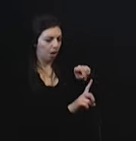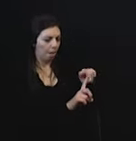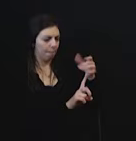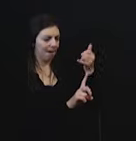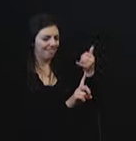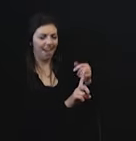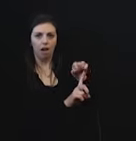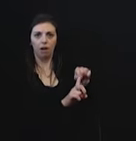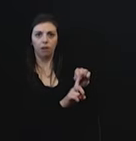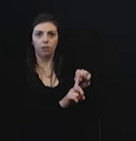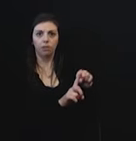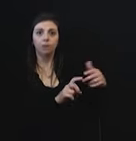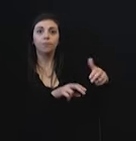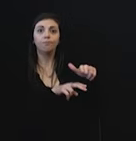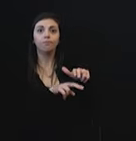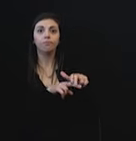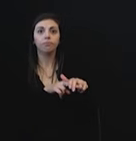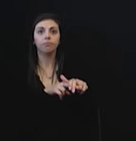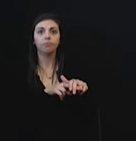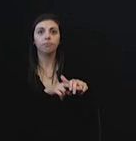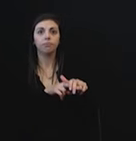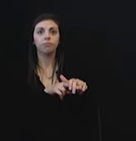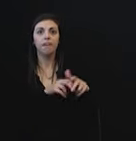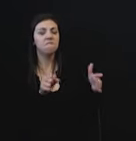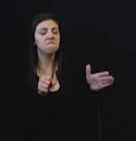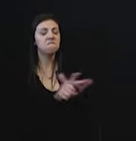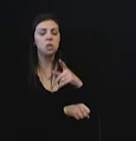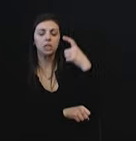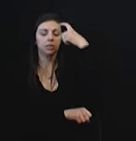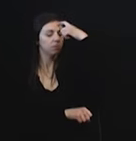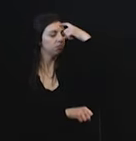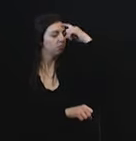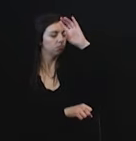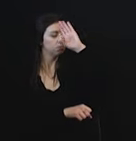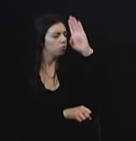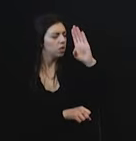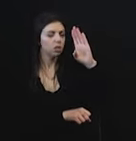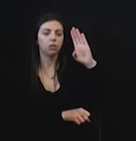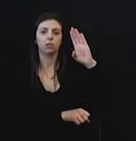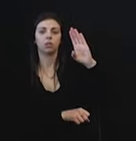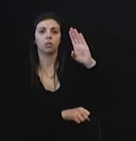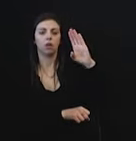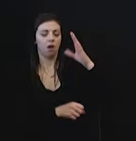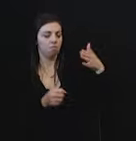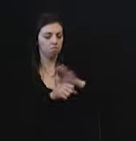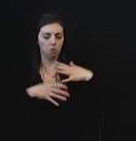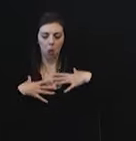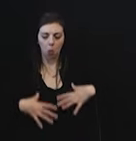clothed, perfectly sane, and they were all afraid.